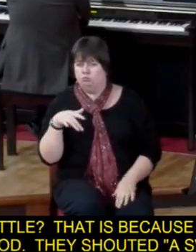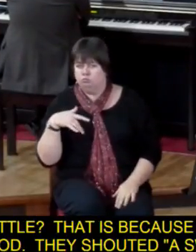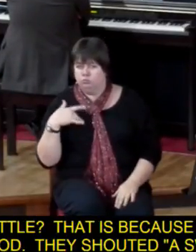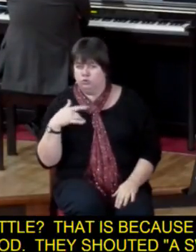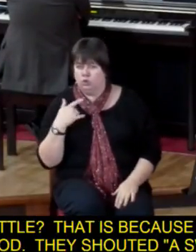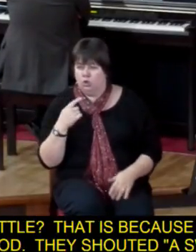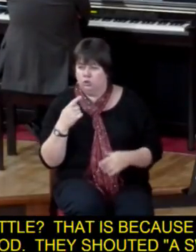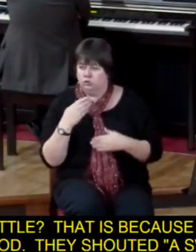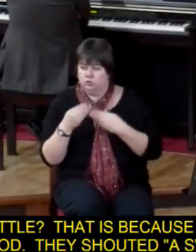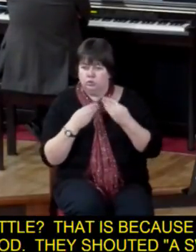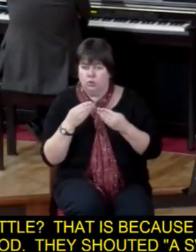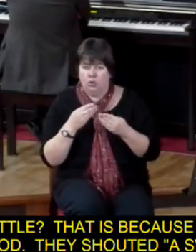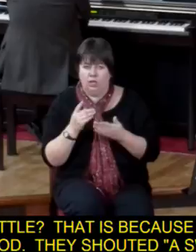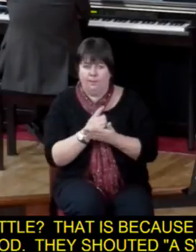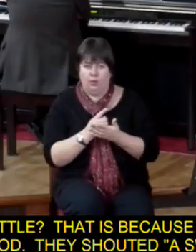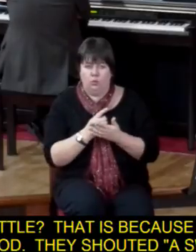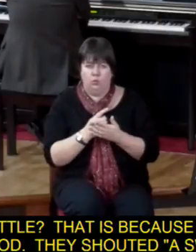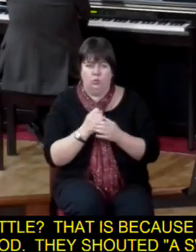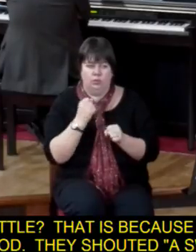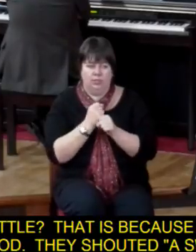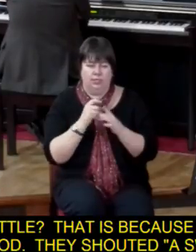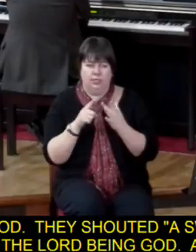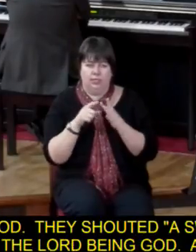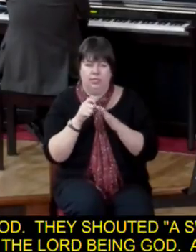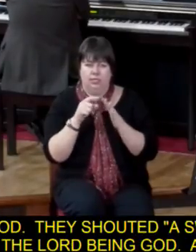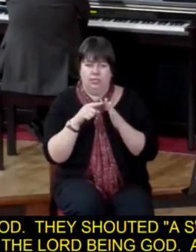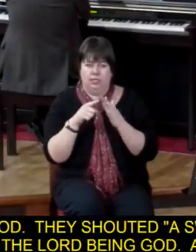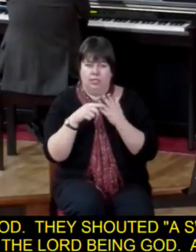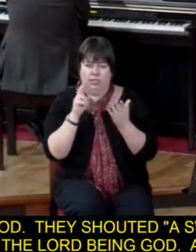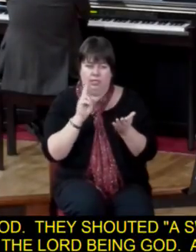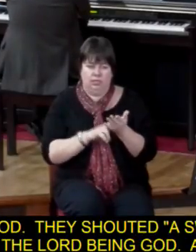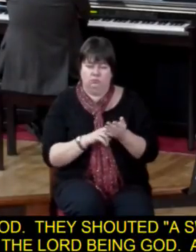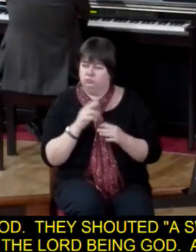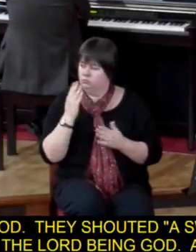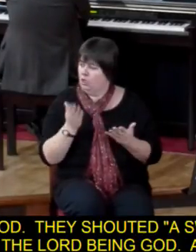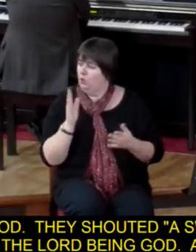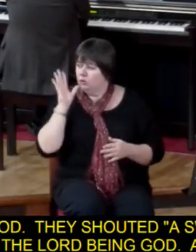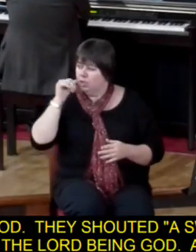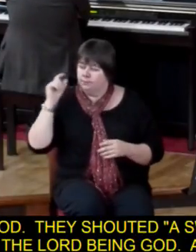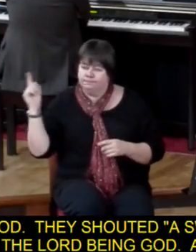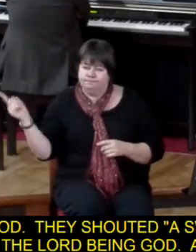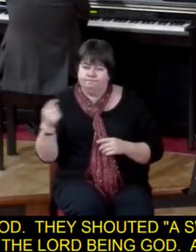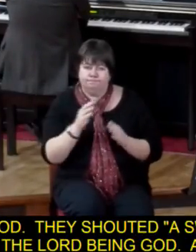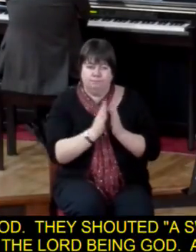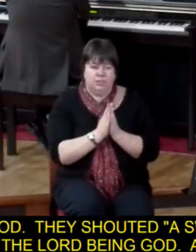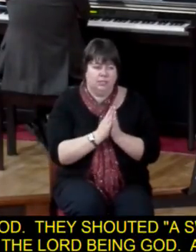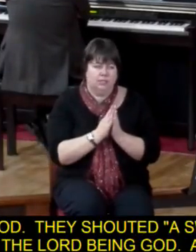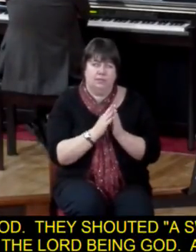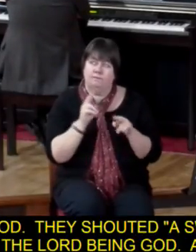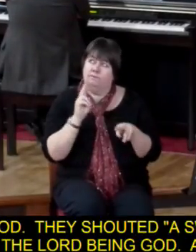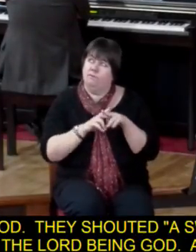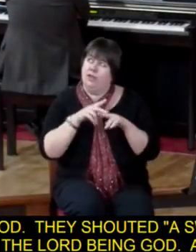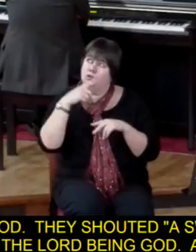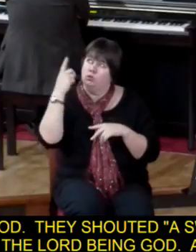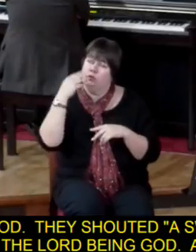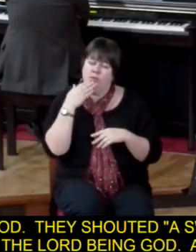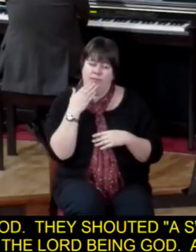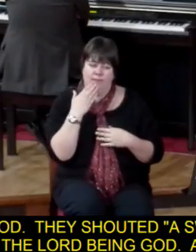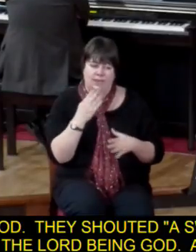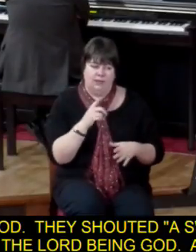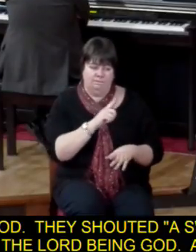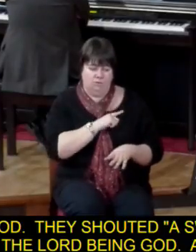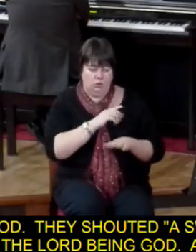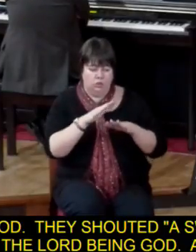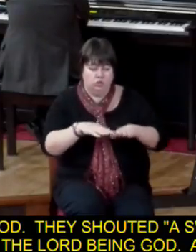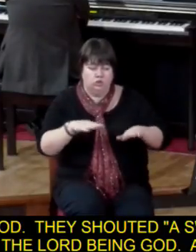Gideon. Fantastic. Right, let's pray together, shall we? Father God, we thank you for